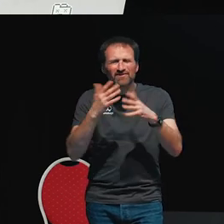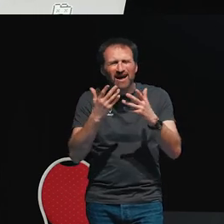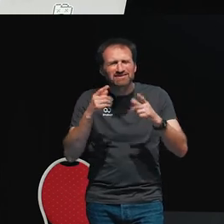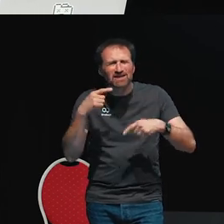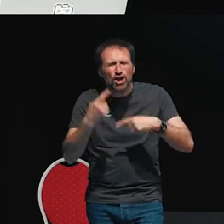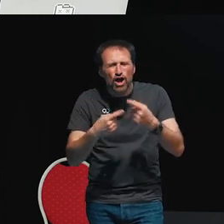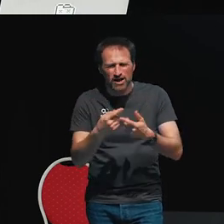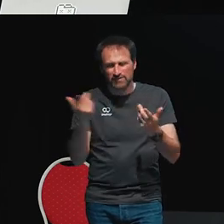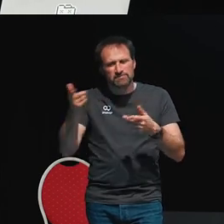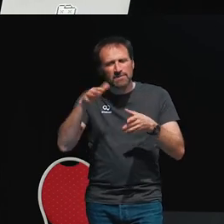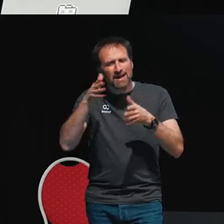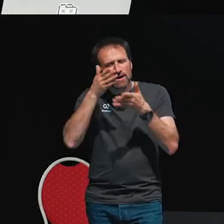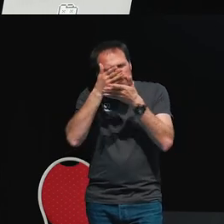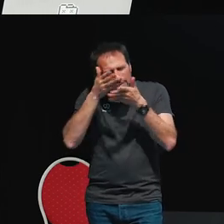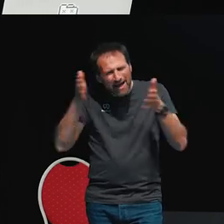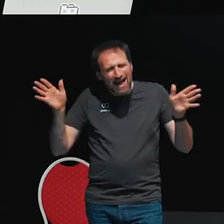of